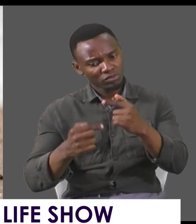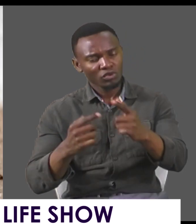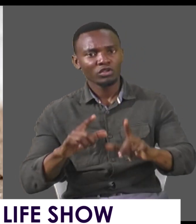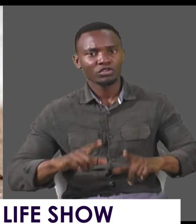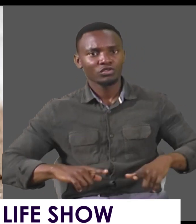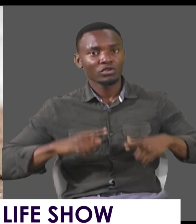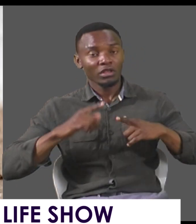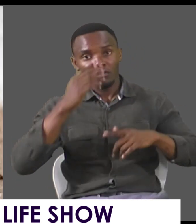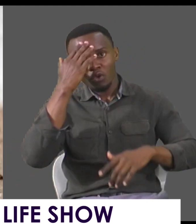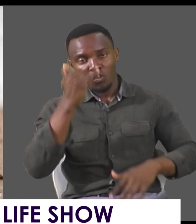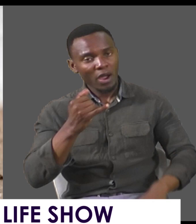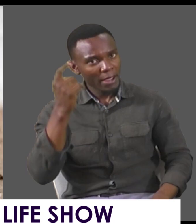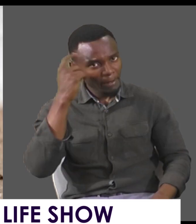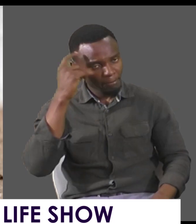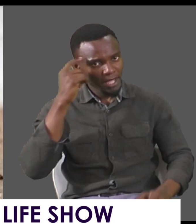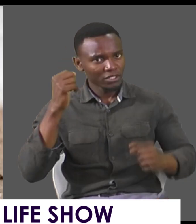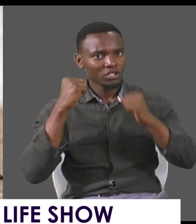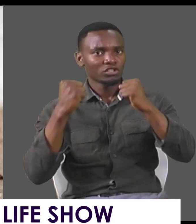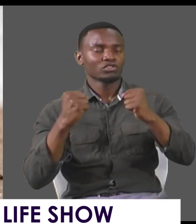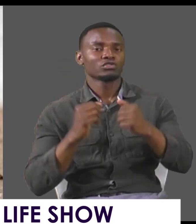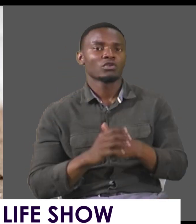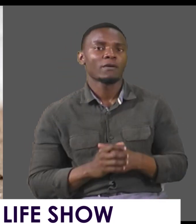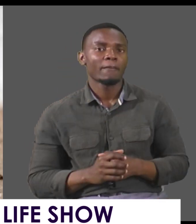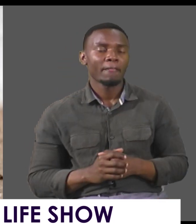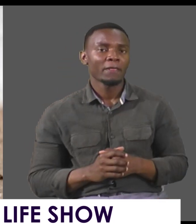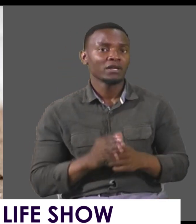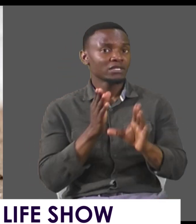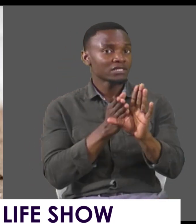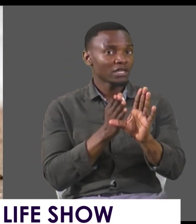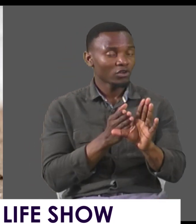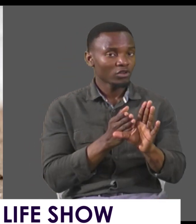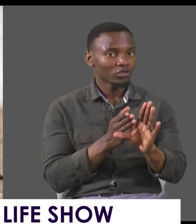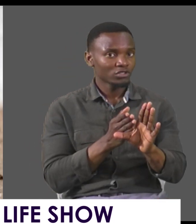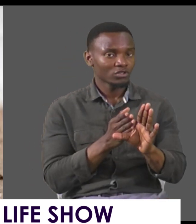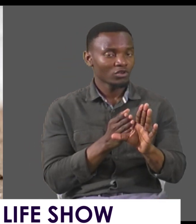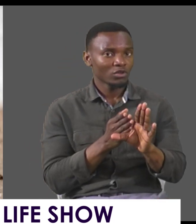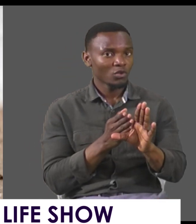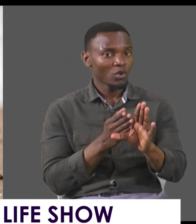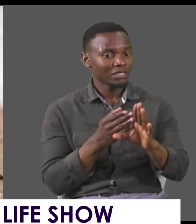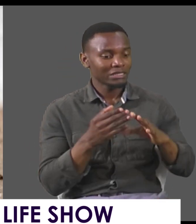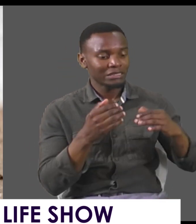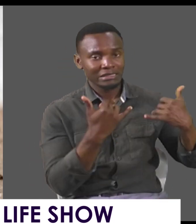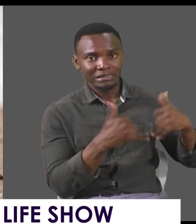mind. Psychological warfare are dangerous